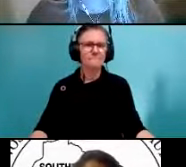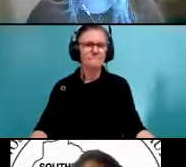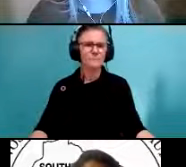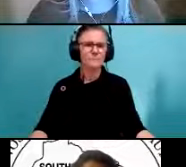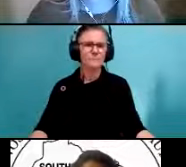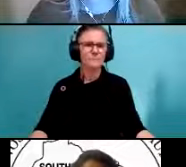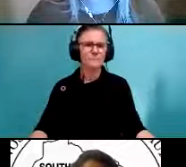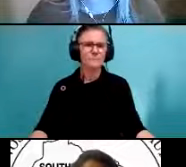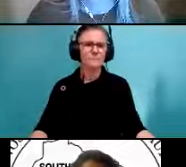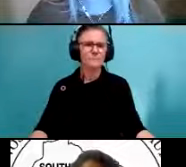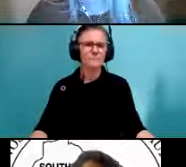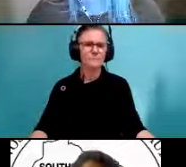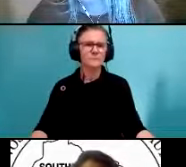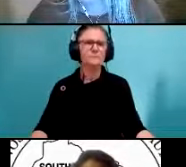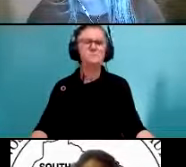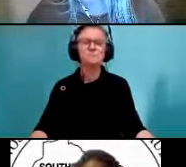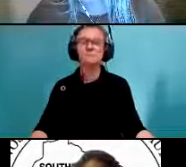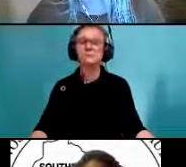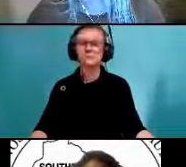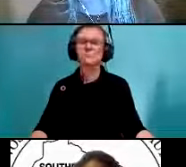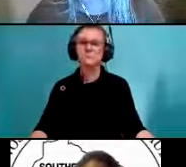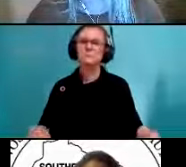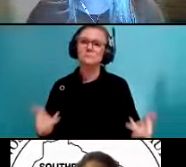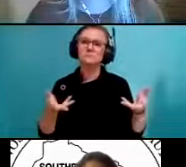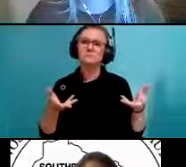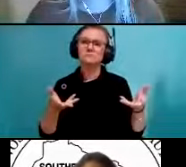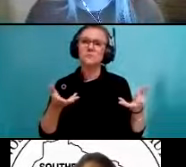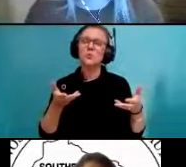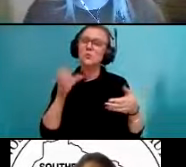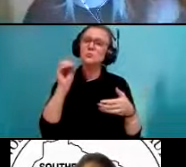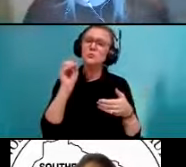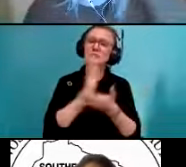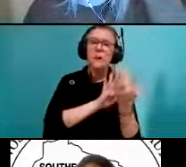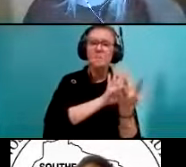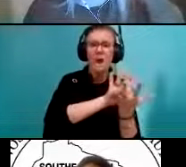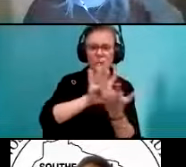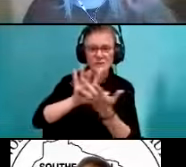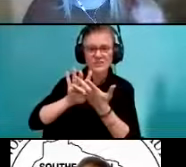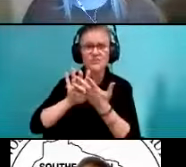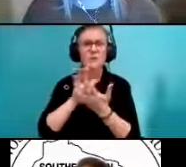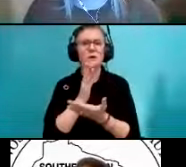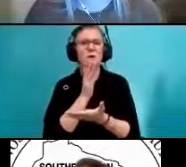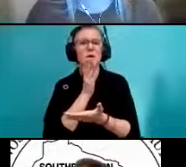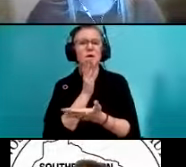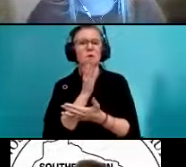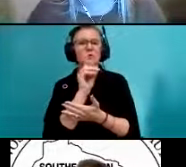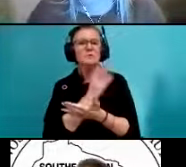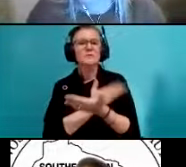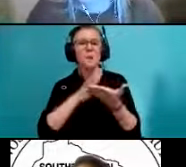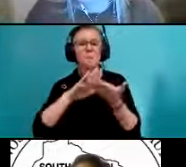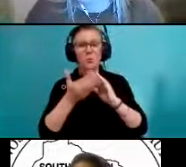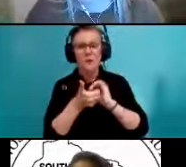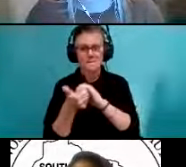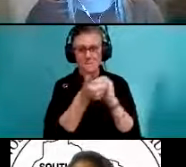Oops. So we've been doing some public outreach, and we've been working with some community